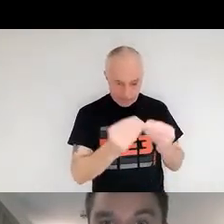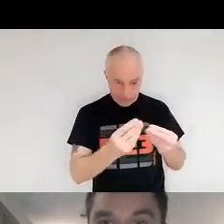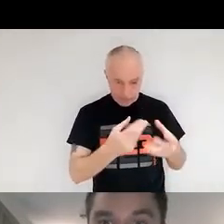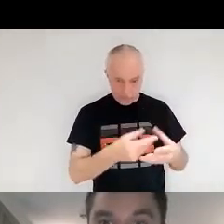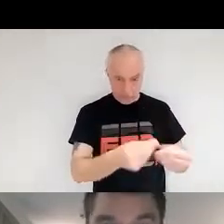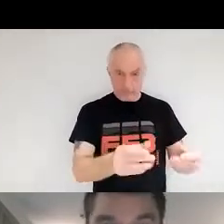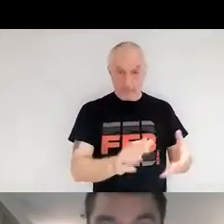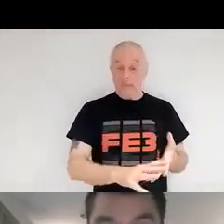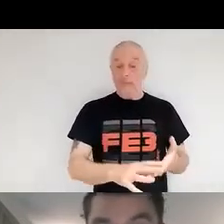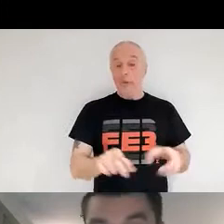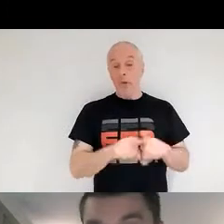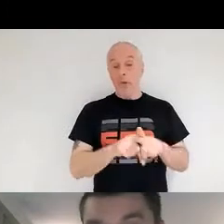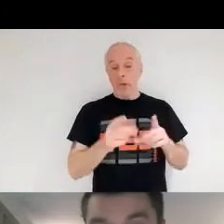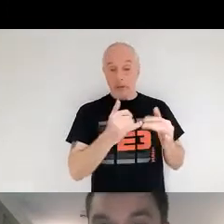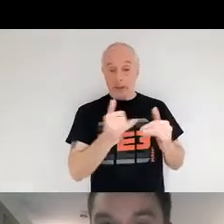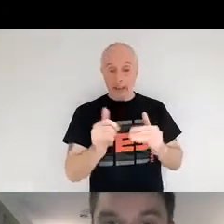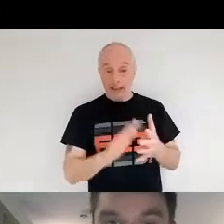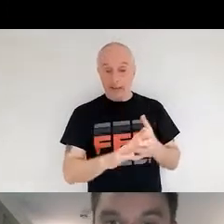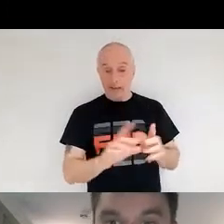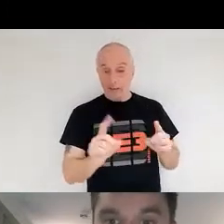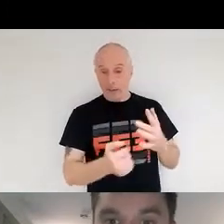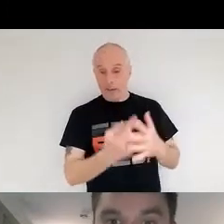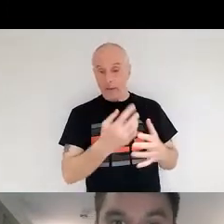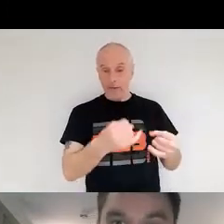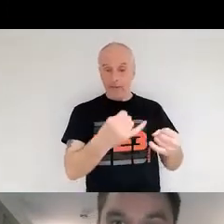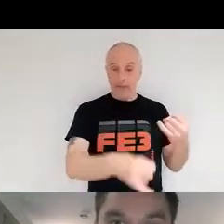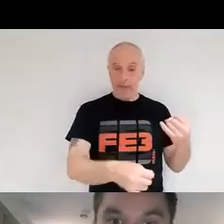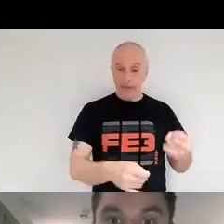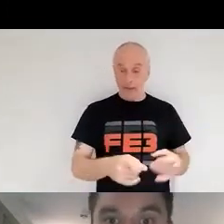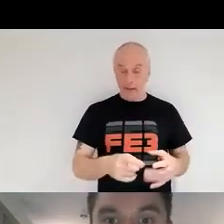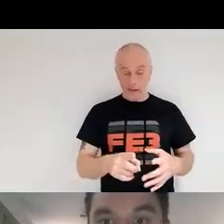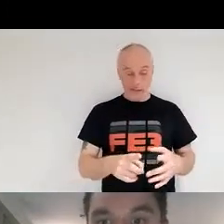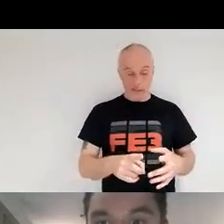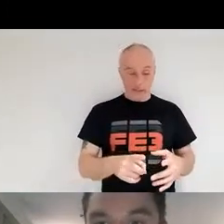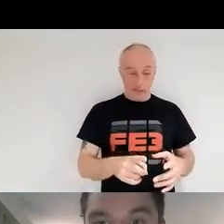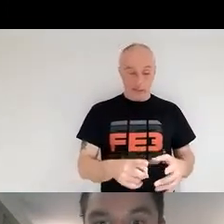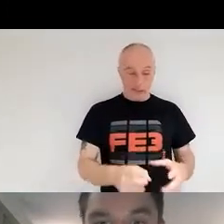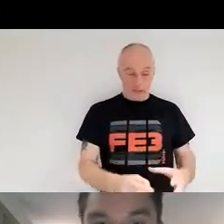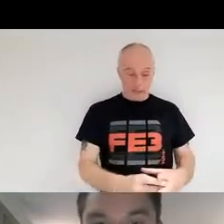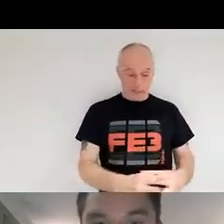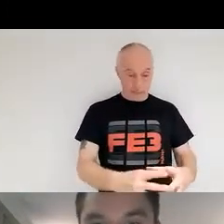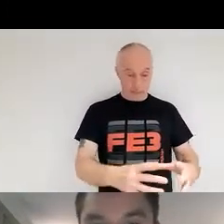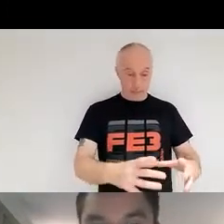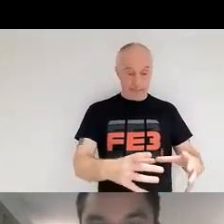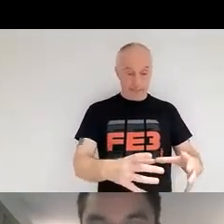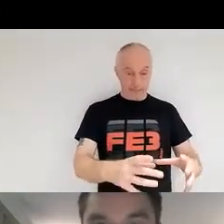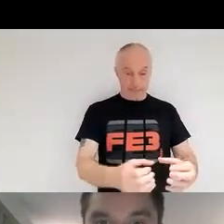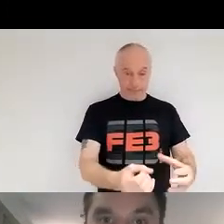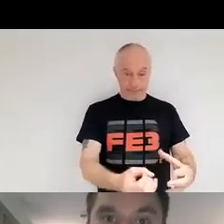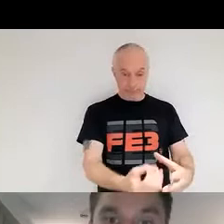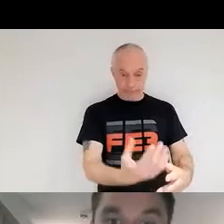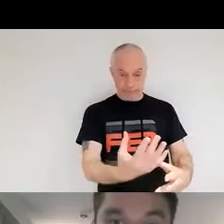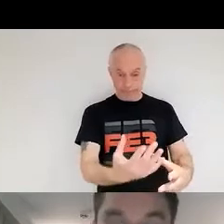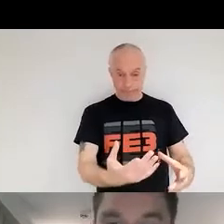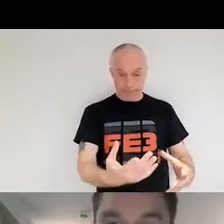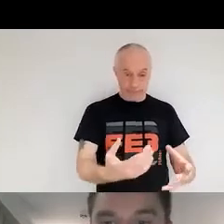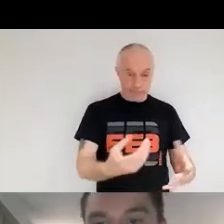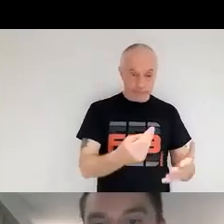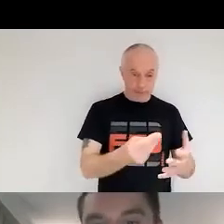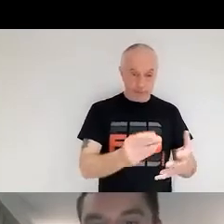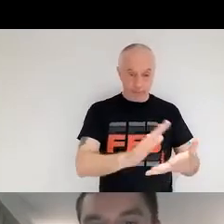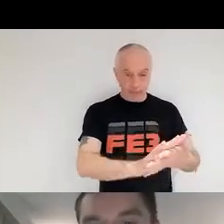testing. So we effectively filled the appliances full of gas and blew them up, and had a look at how much damage